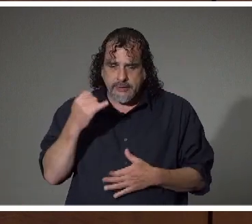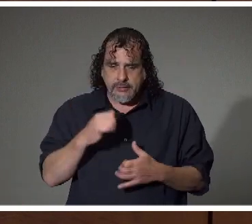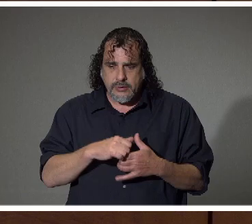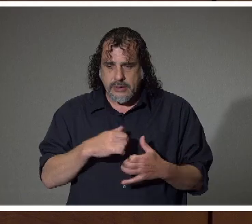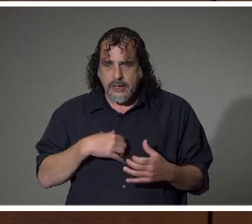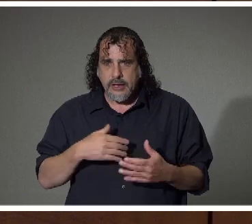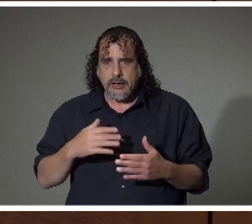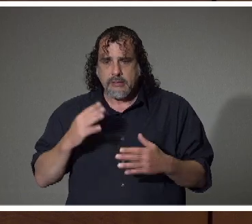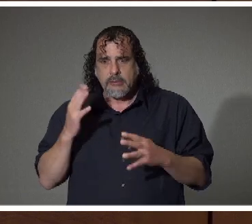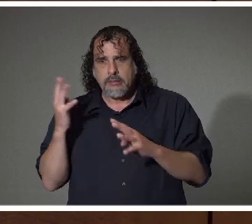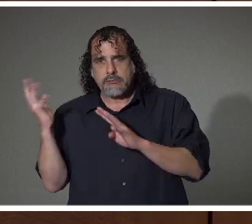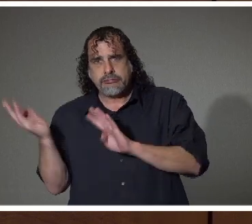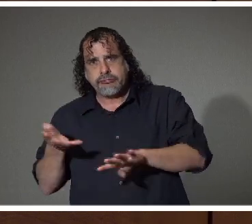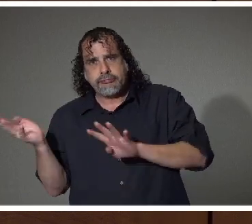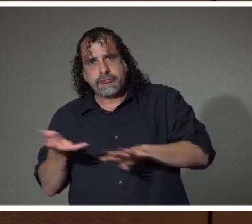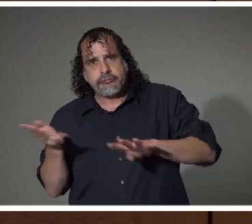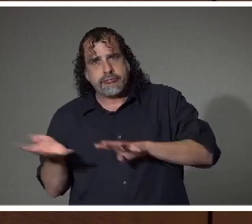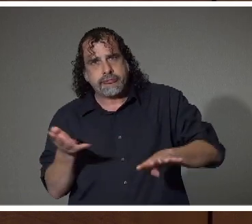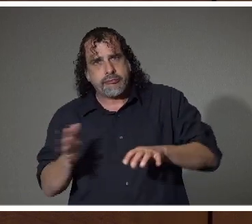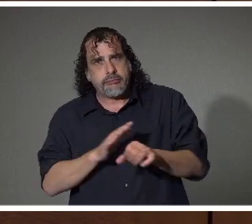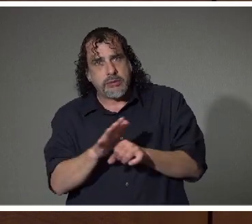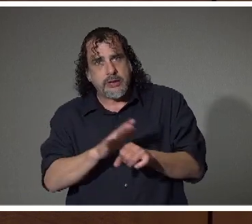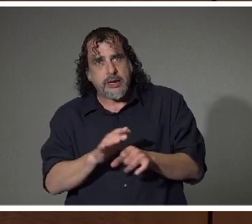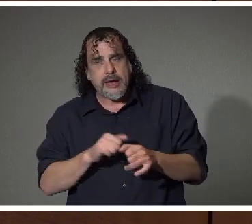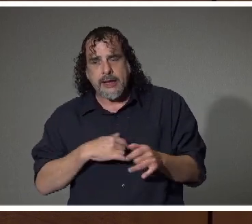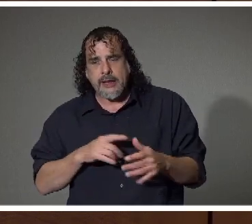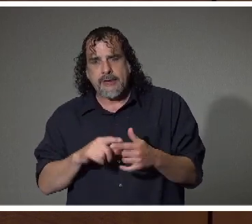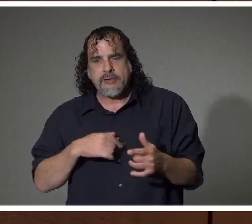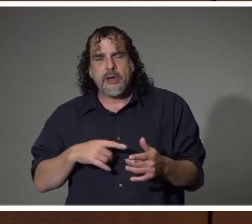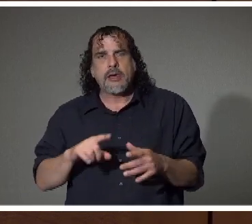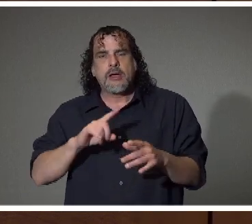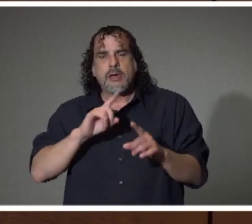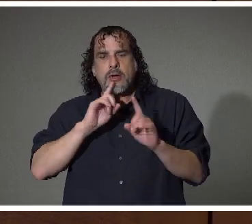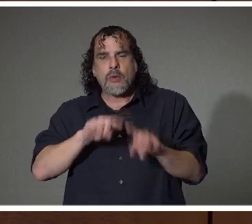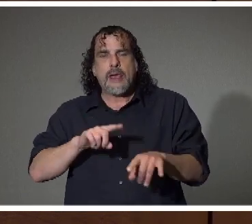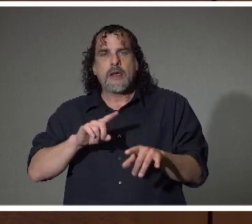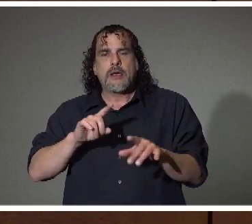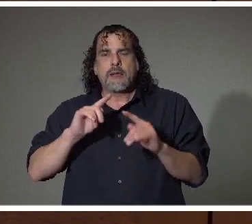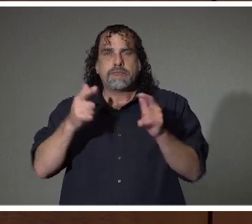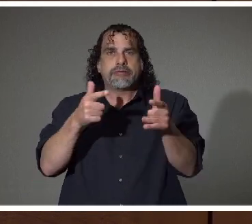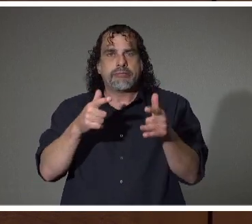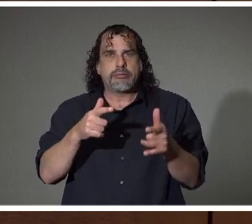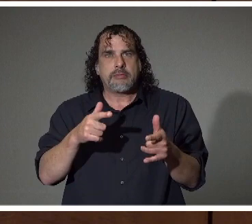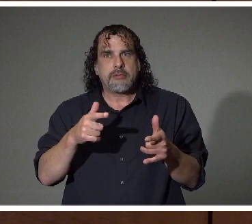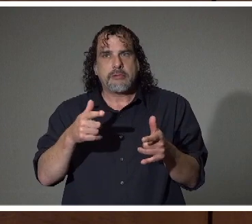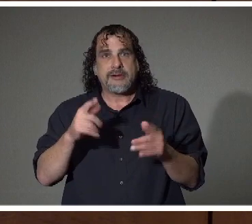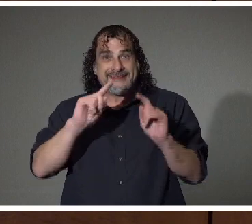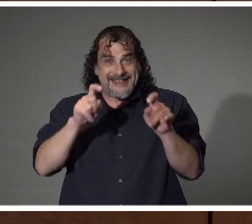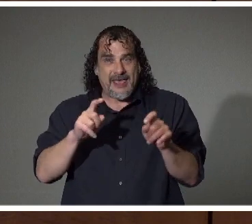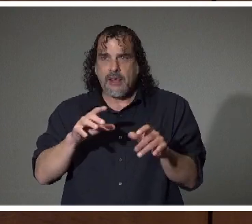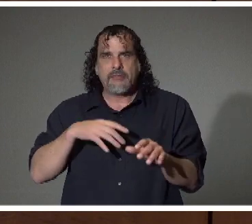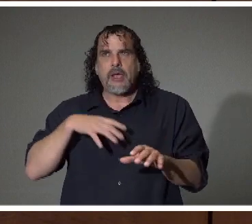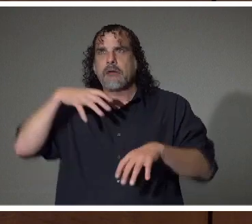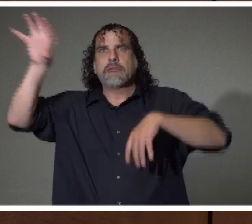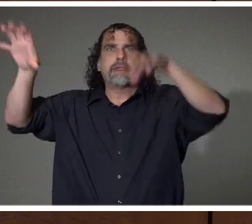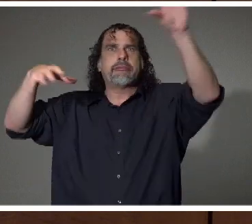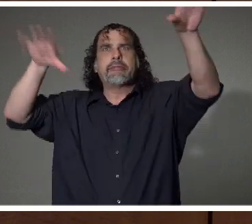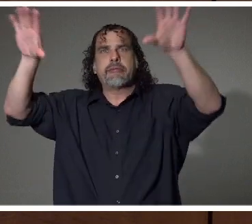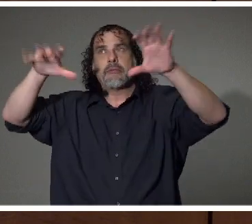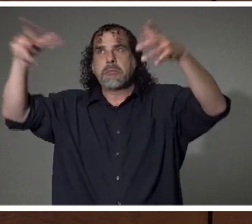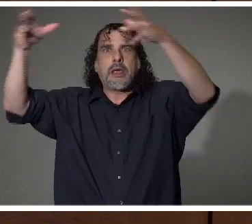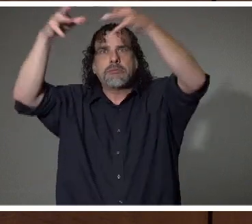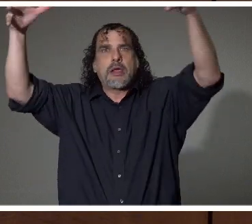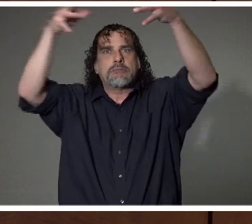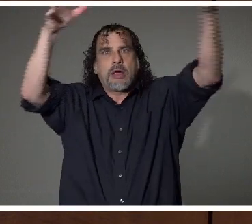uninterrupted supply chain and then access to rapid tests. All the rapid tests have been effectively diverted to other parts of the country. And so if we could go have